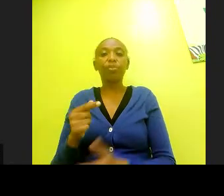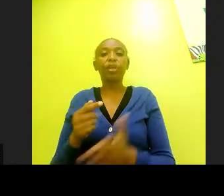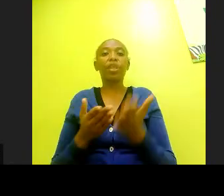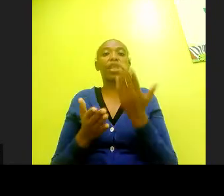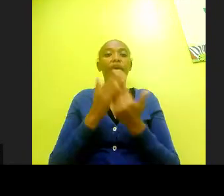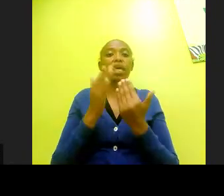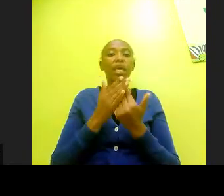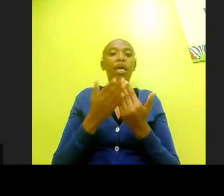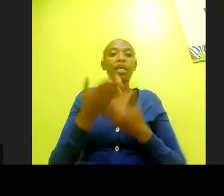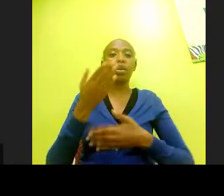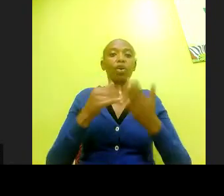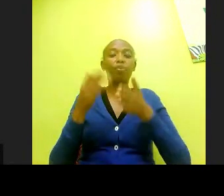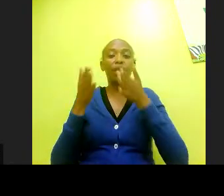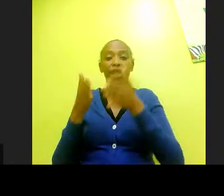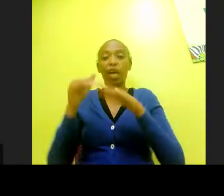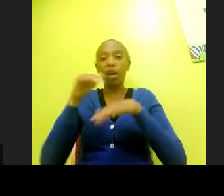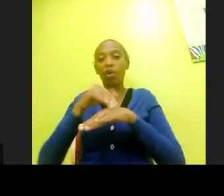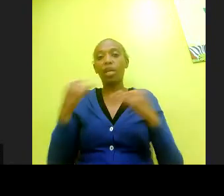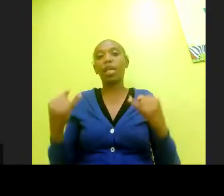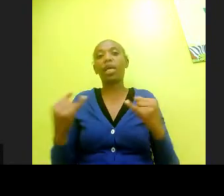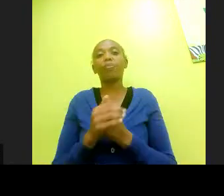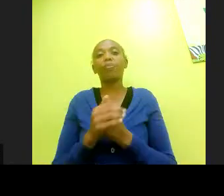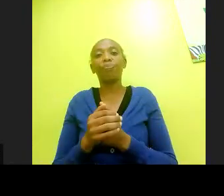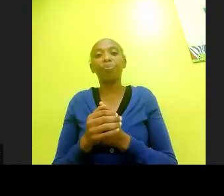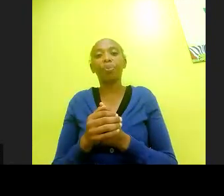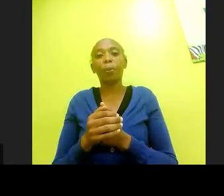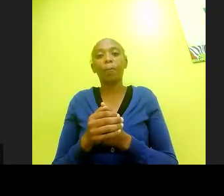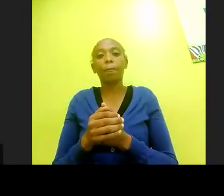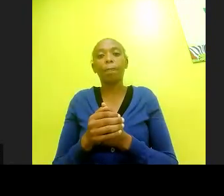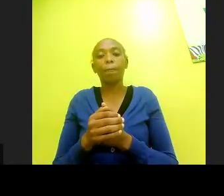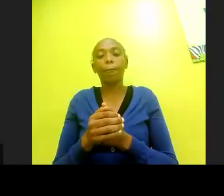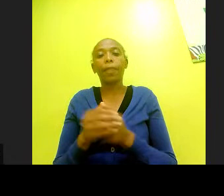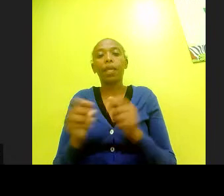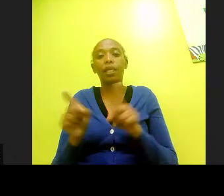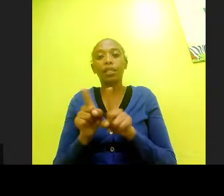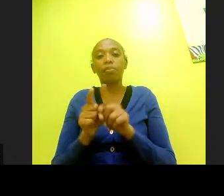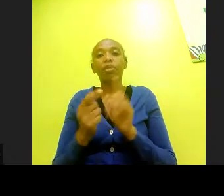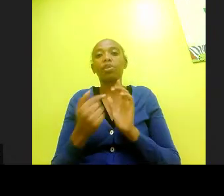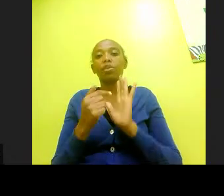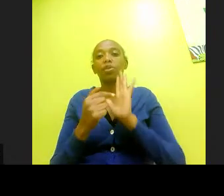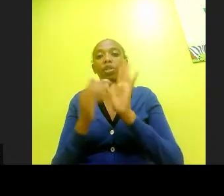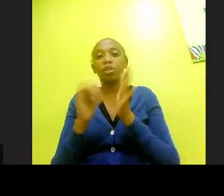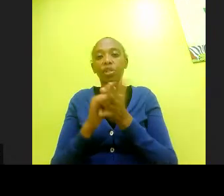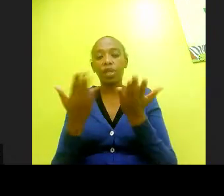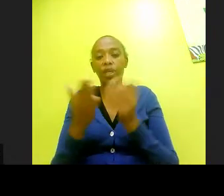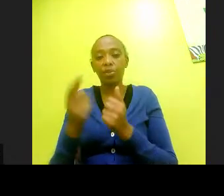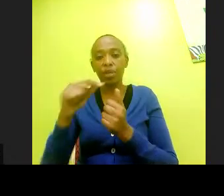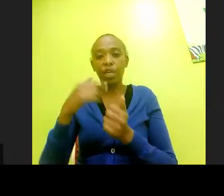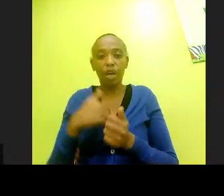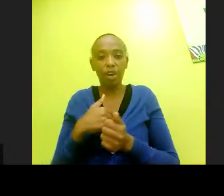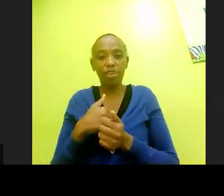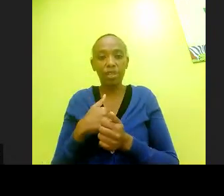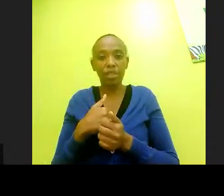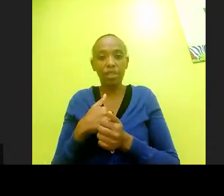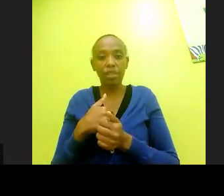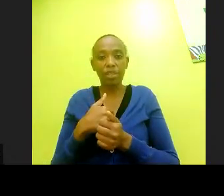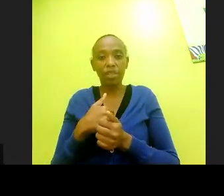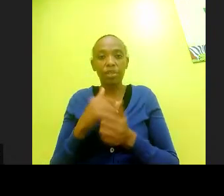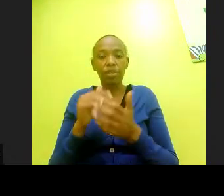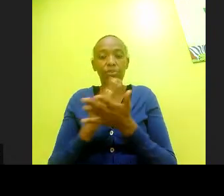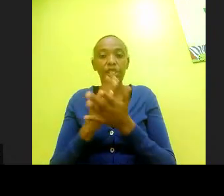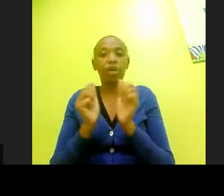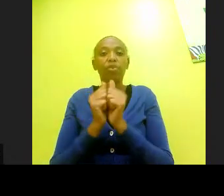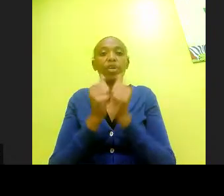is available online, just to flag that the presentations which have been shared today will be shared with